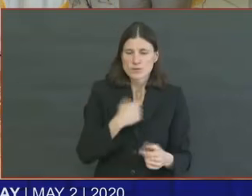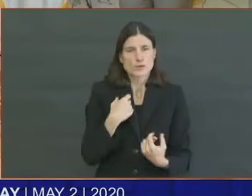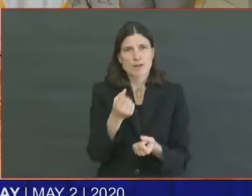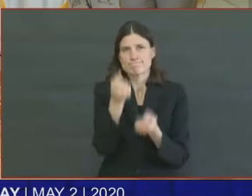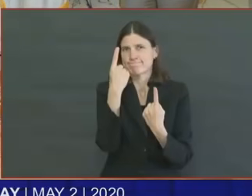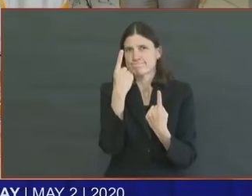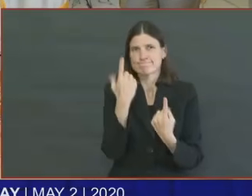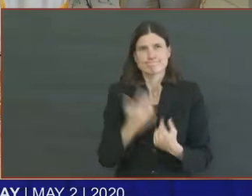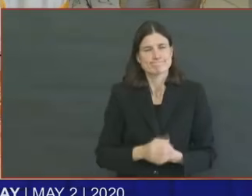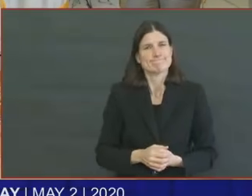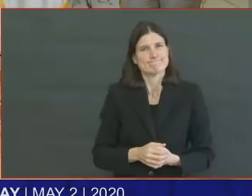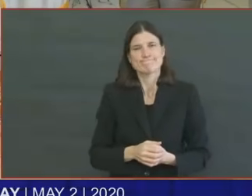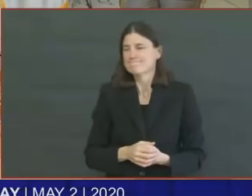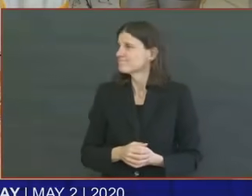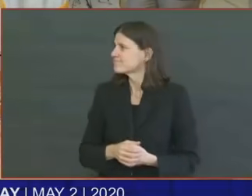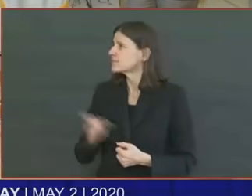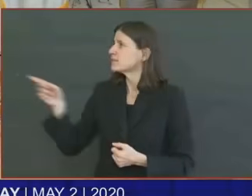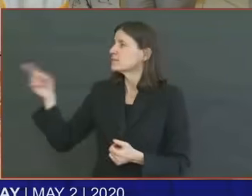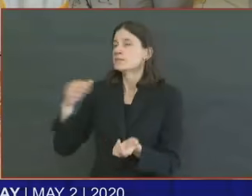to add